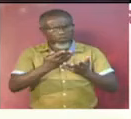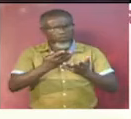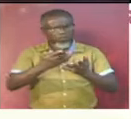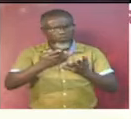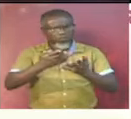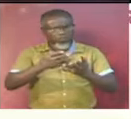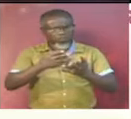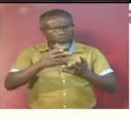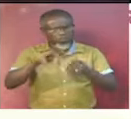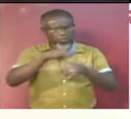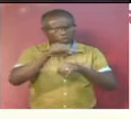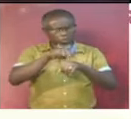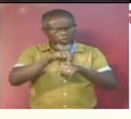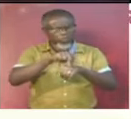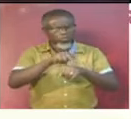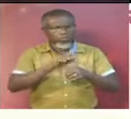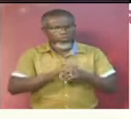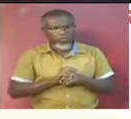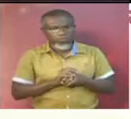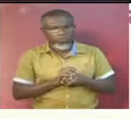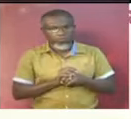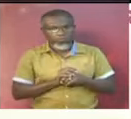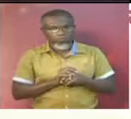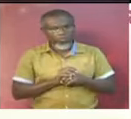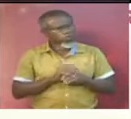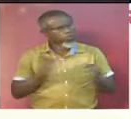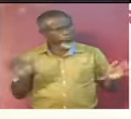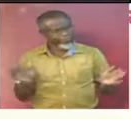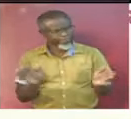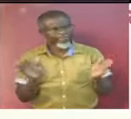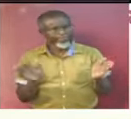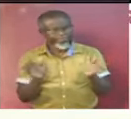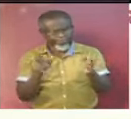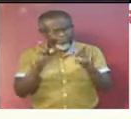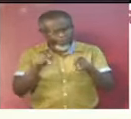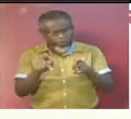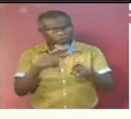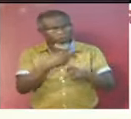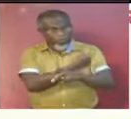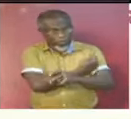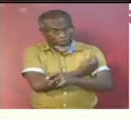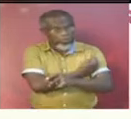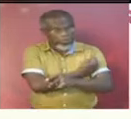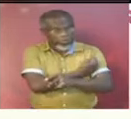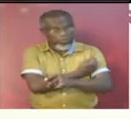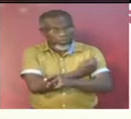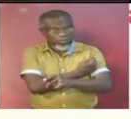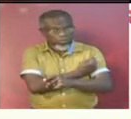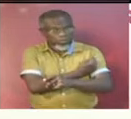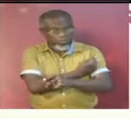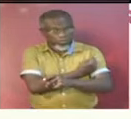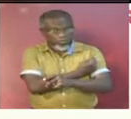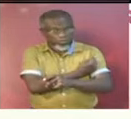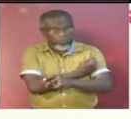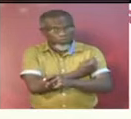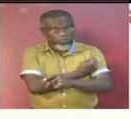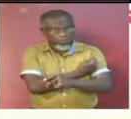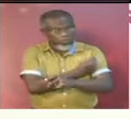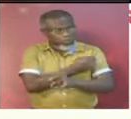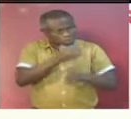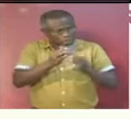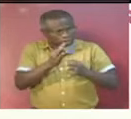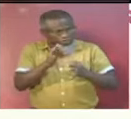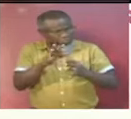to encourage people who have been vaccinated, even if they do get that illness in